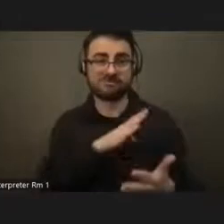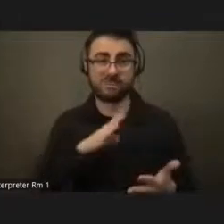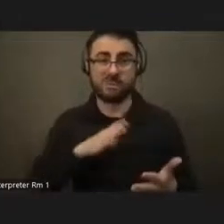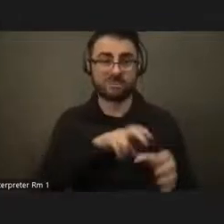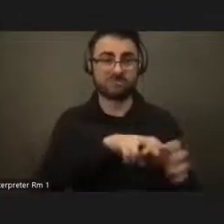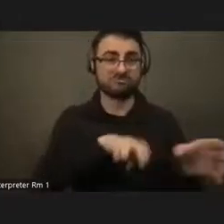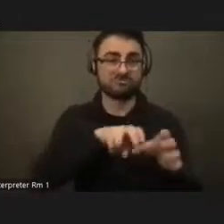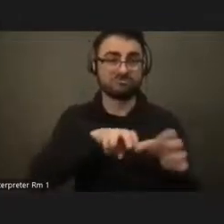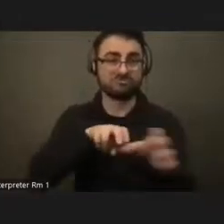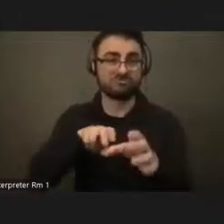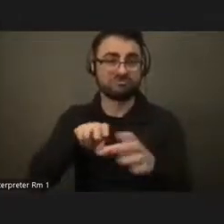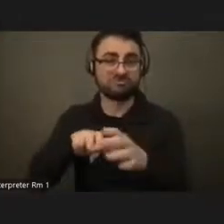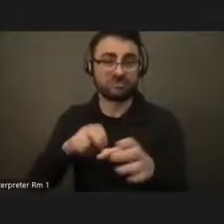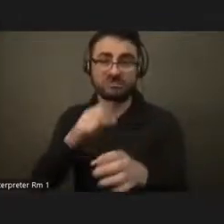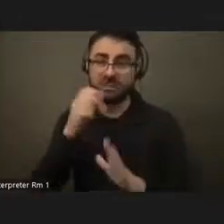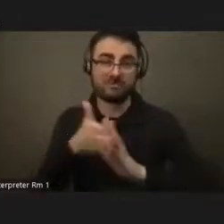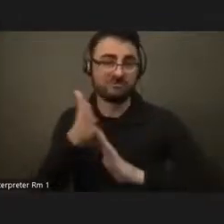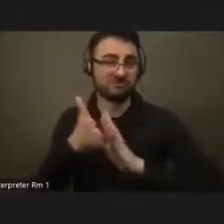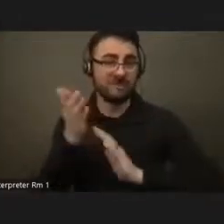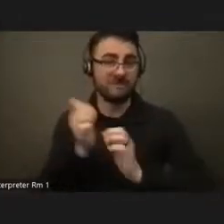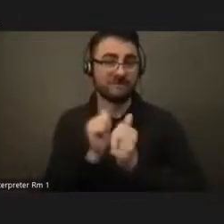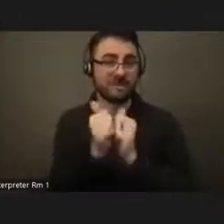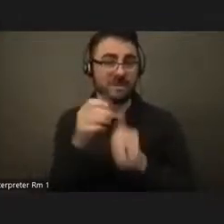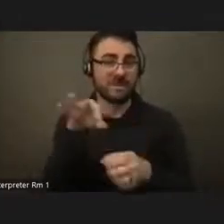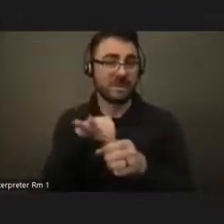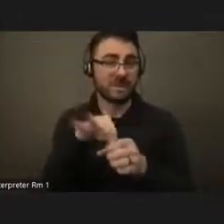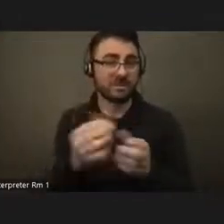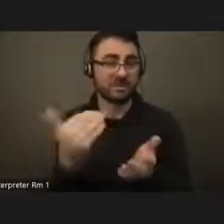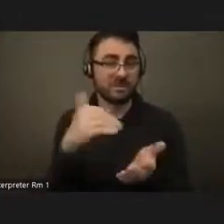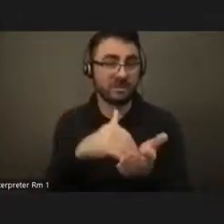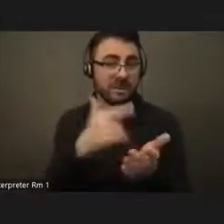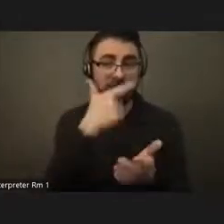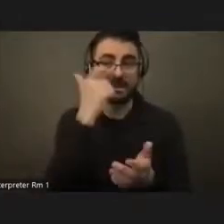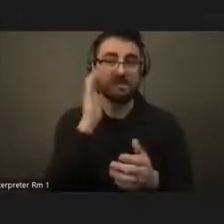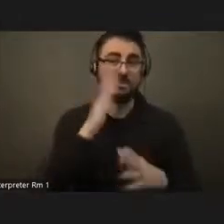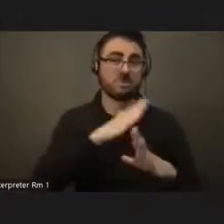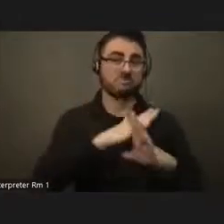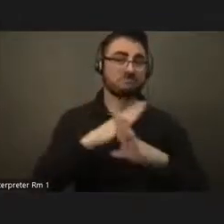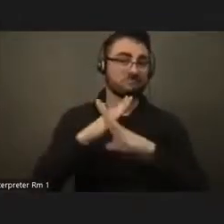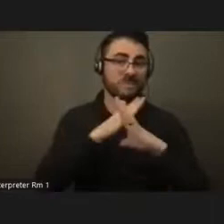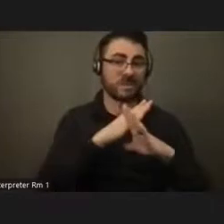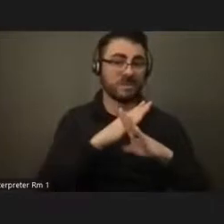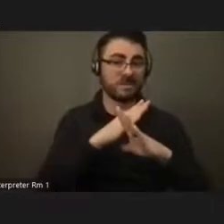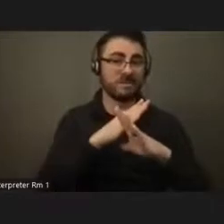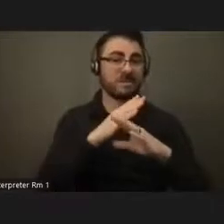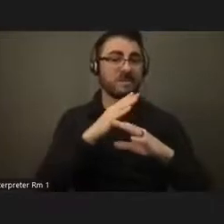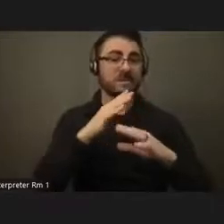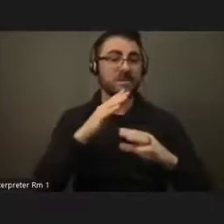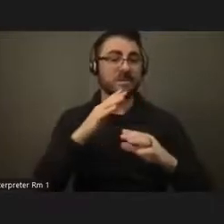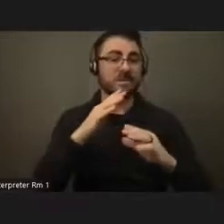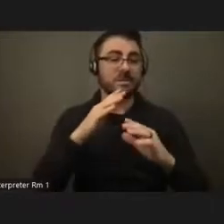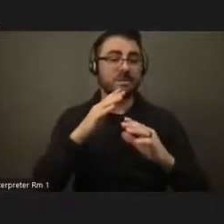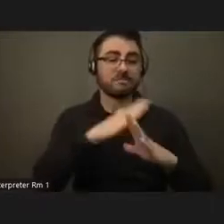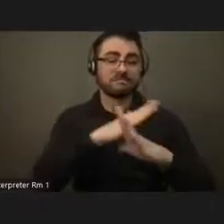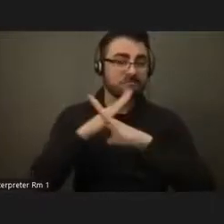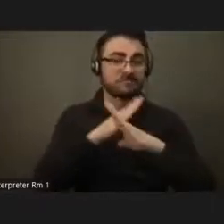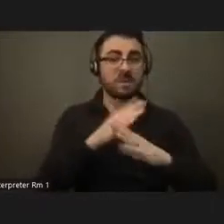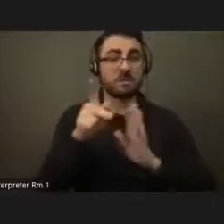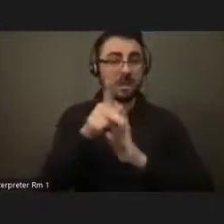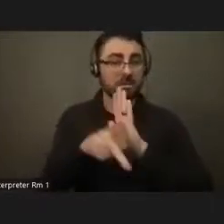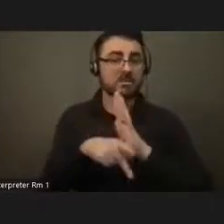step down and not run for re-election. You honestly get in the way of progress with your white supremacist smile. It's white supremacy